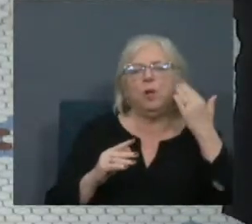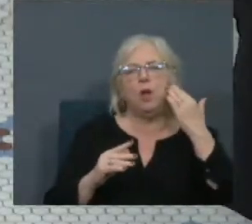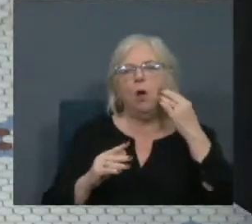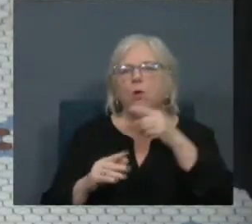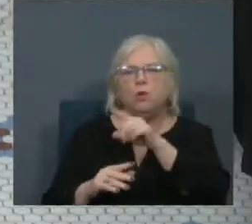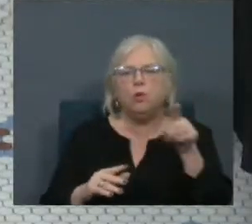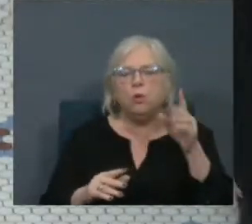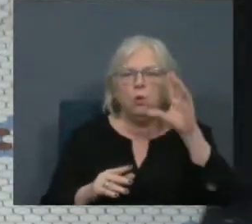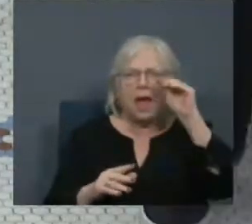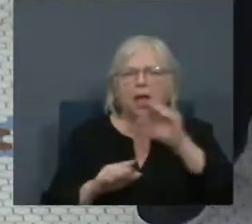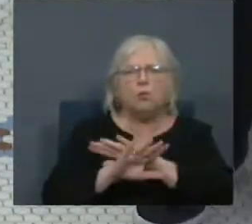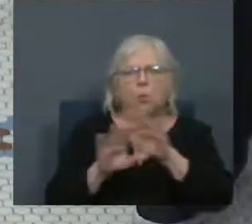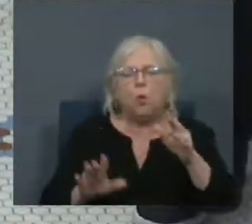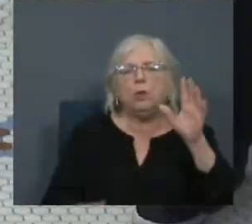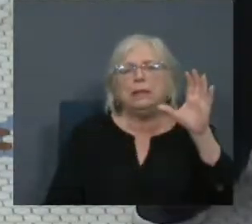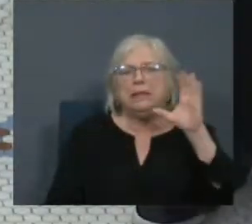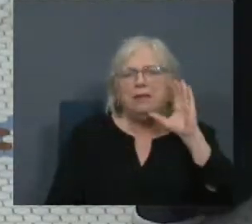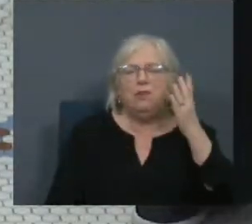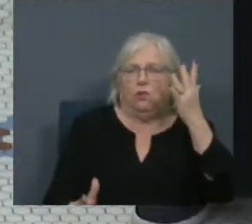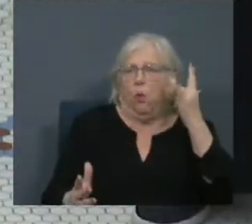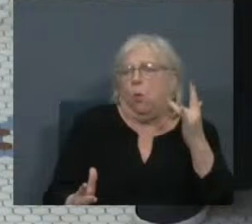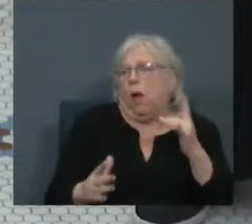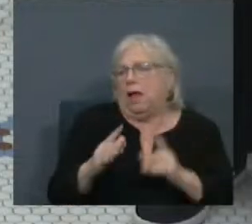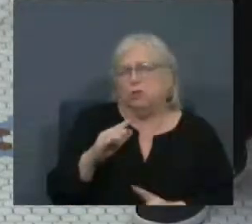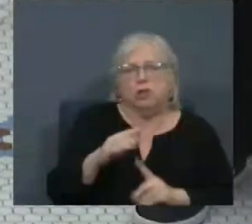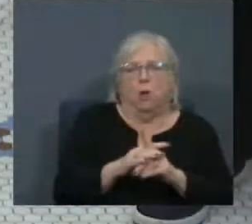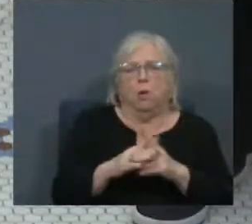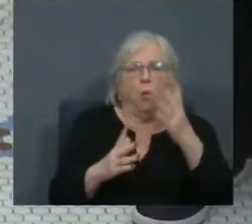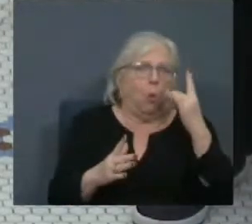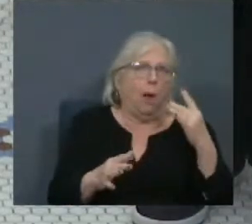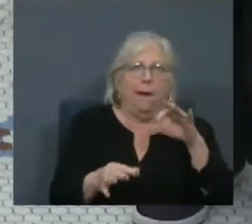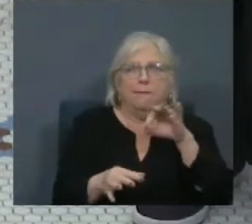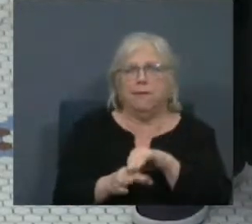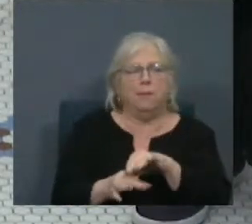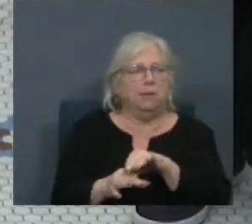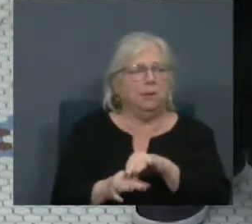listen. So why even show up? Why vote?